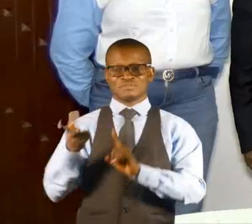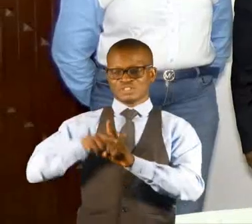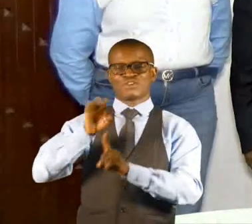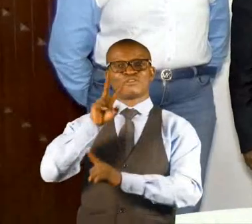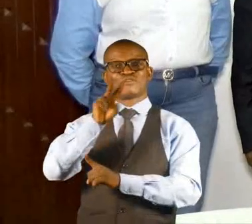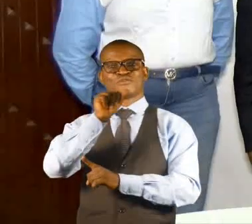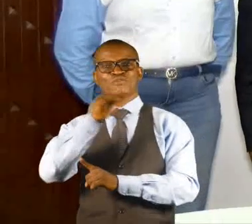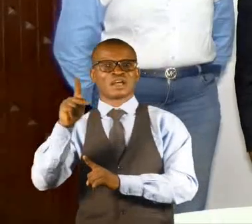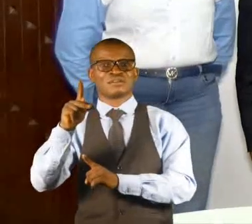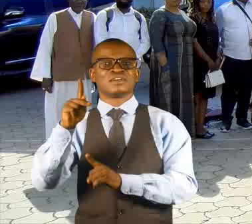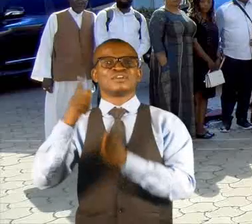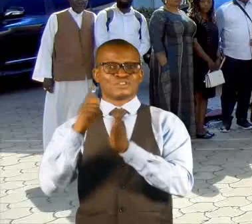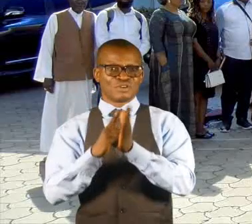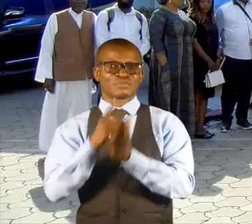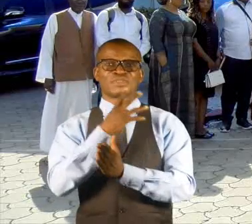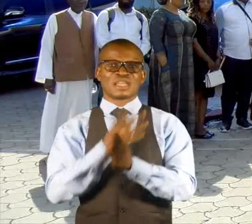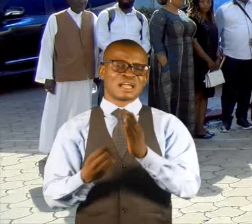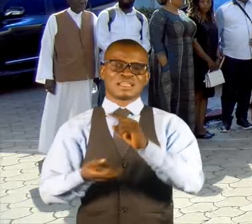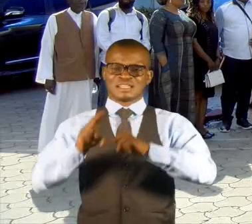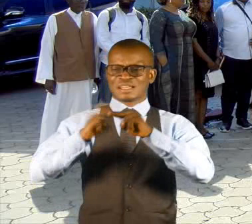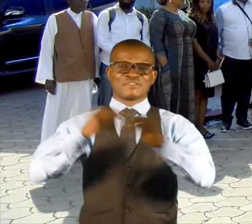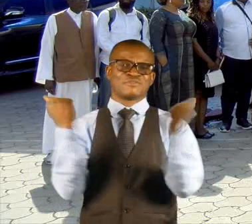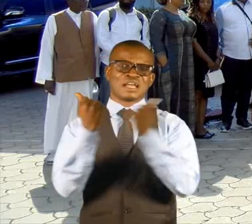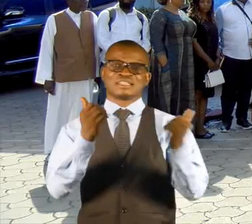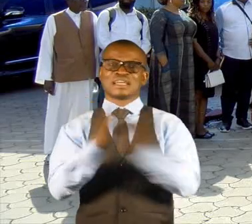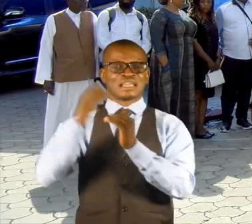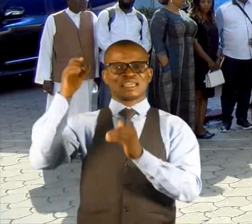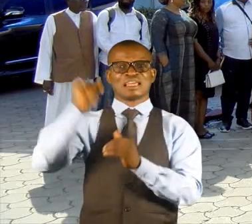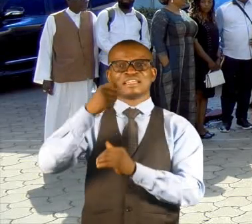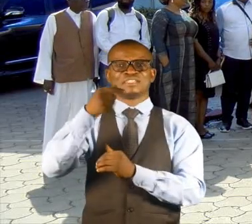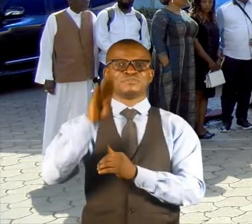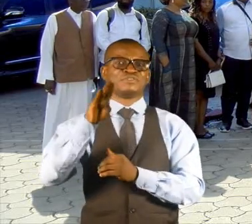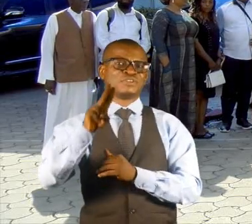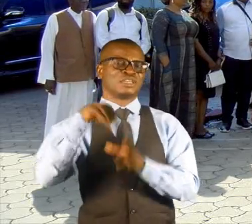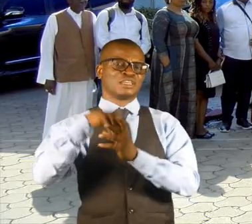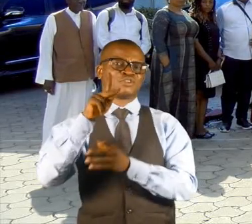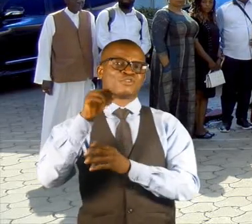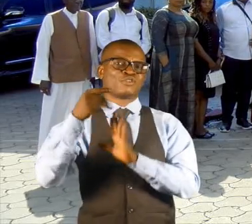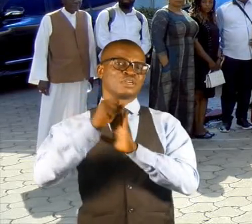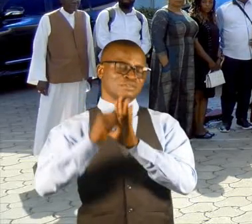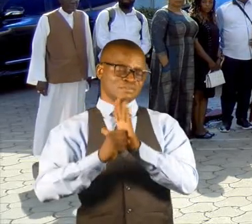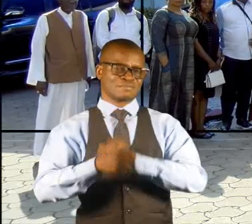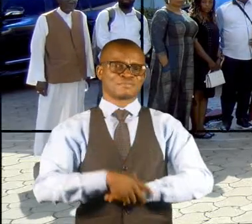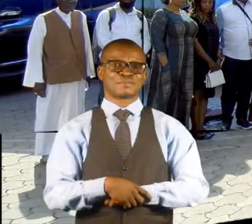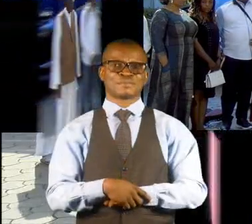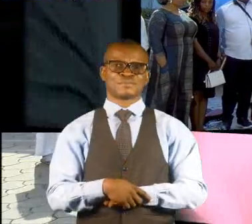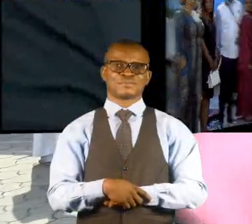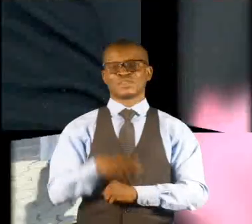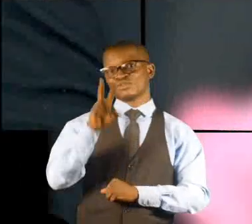ensure implementation of the Violence Against Persons Prohibition Law and enhance the fight against SGBV in Kogi State.